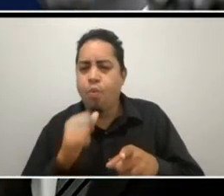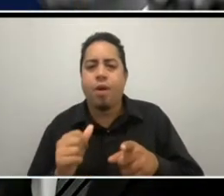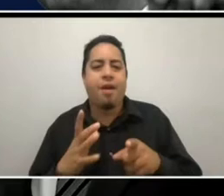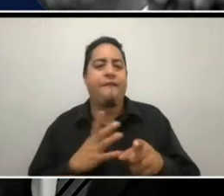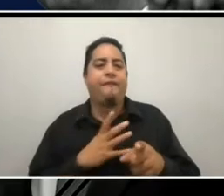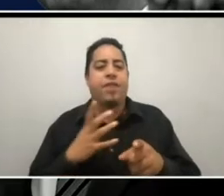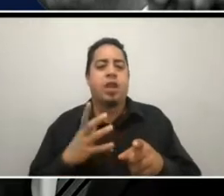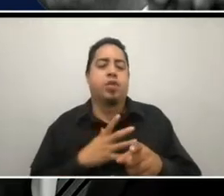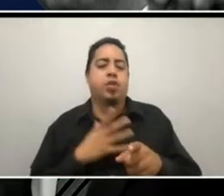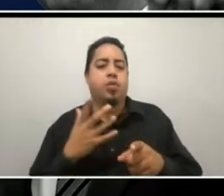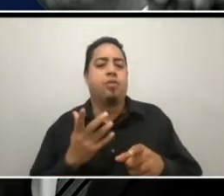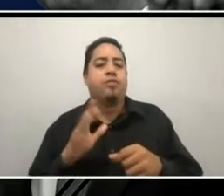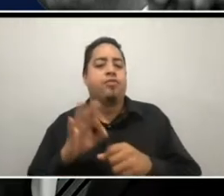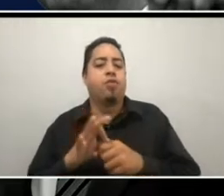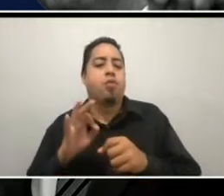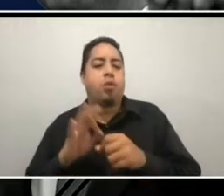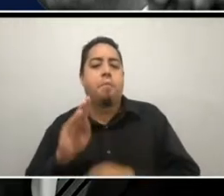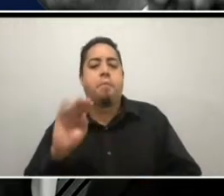looked to be